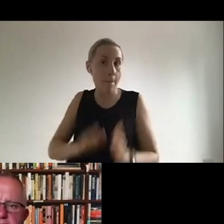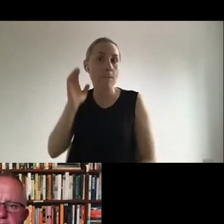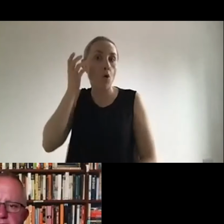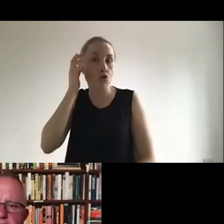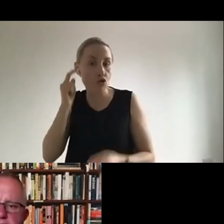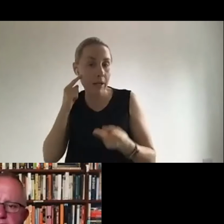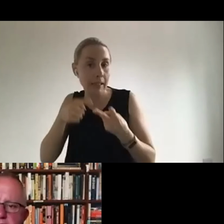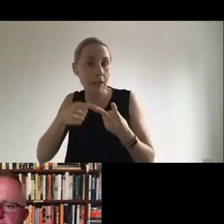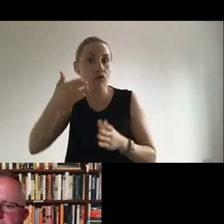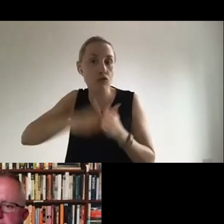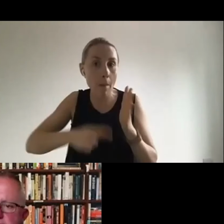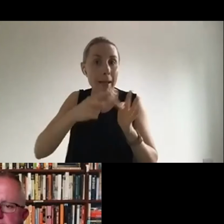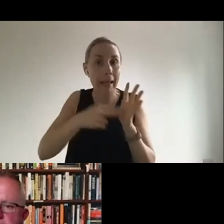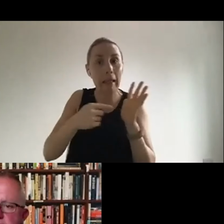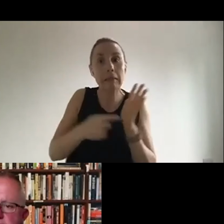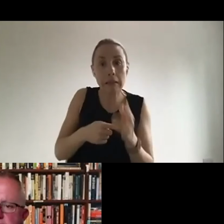patients in the future.